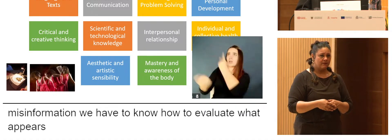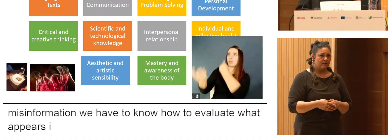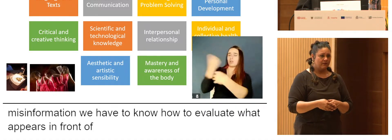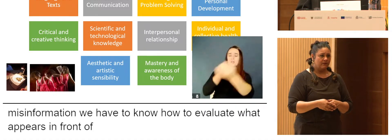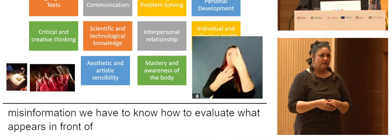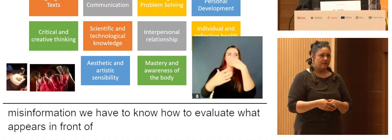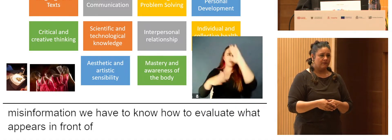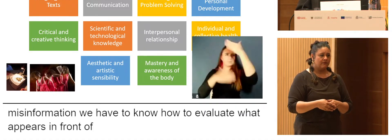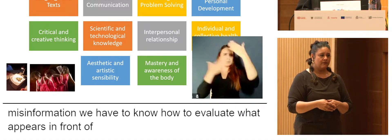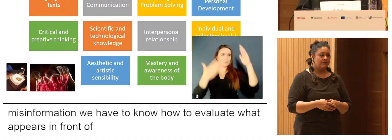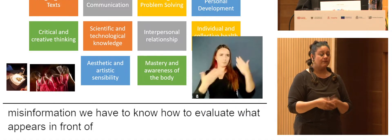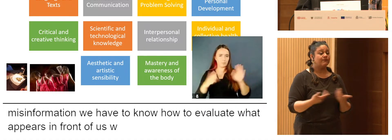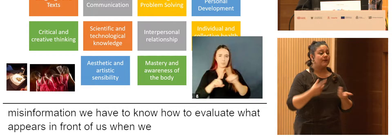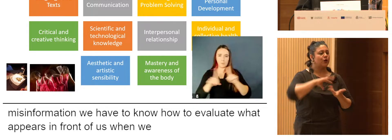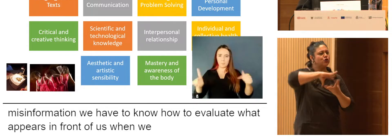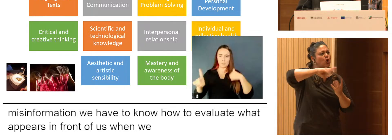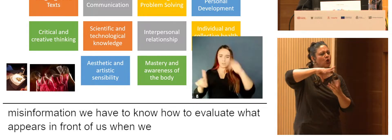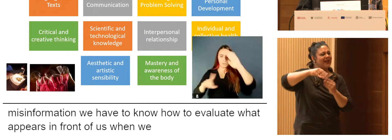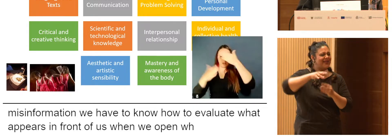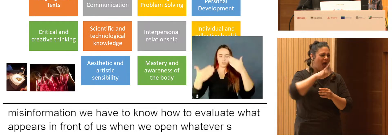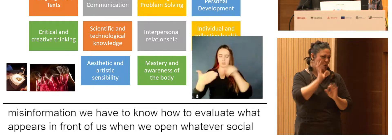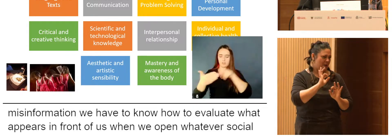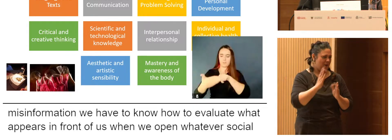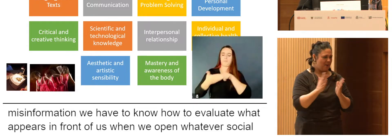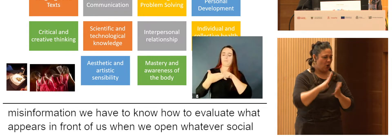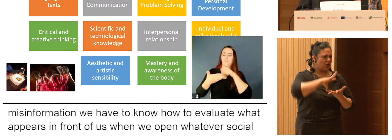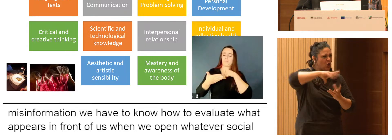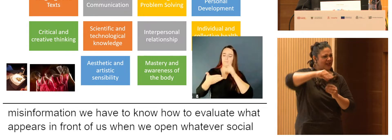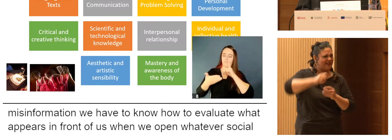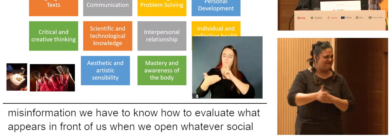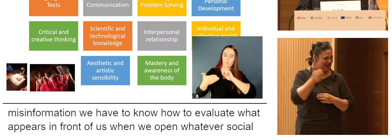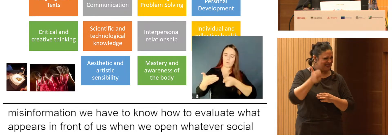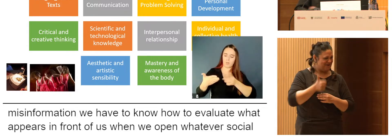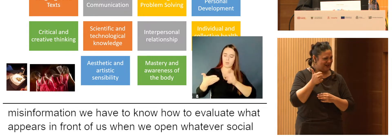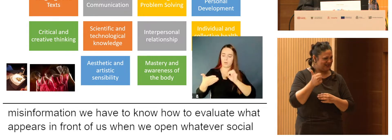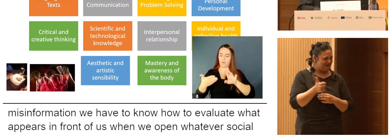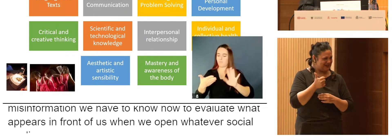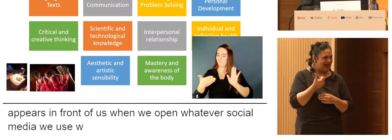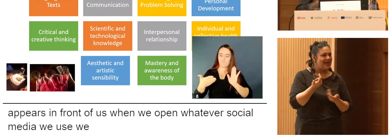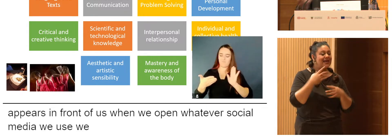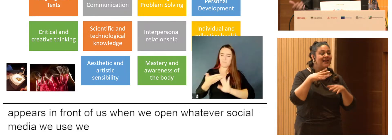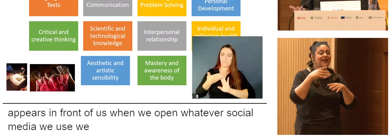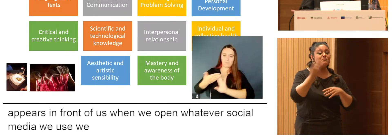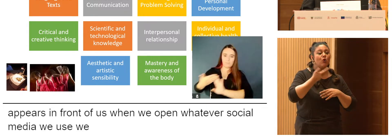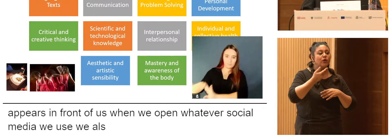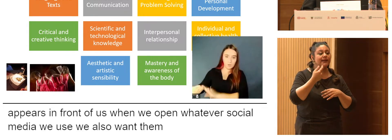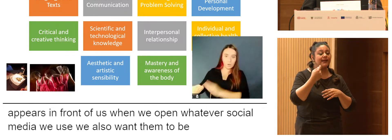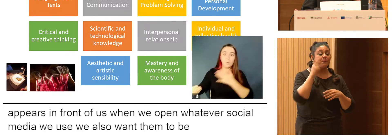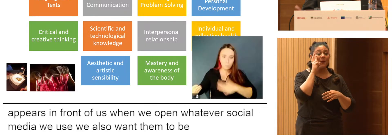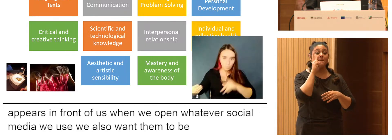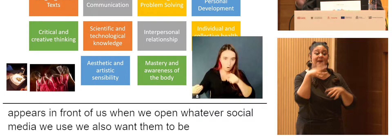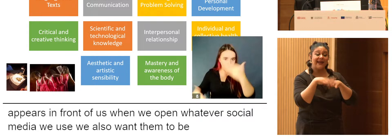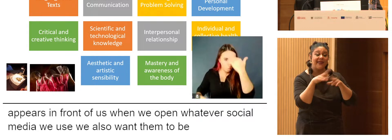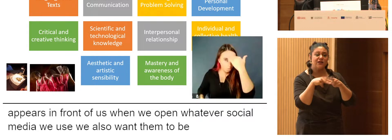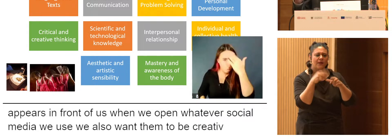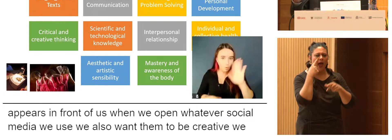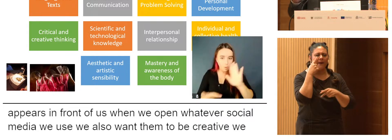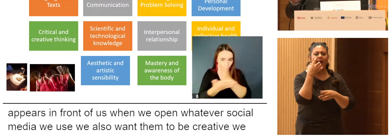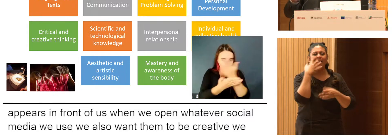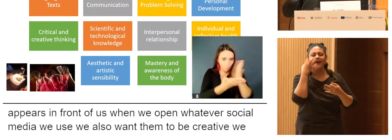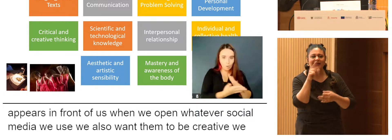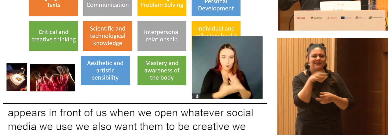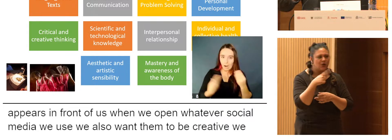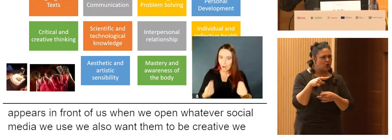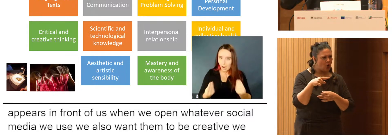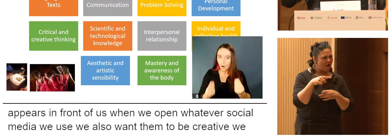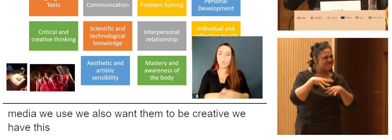us when we open whatever social media we use. We also want them to be creative. We have this clash.